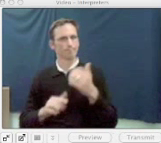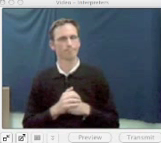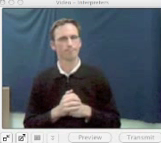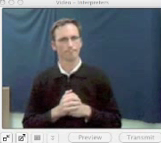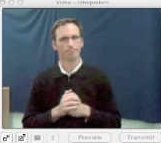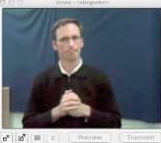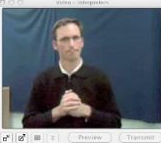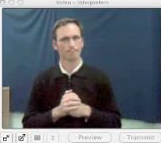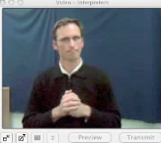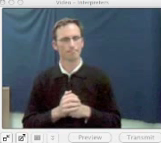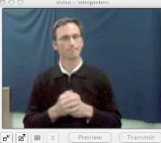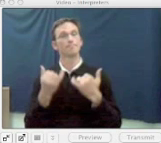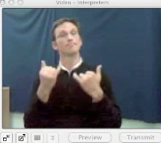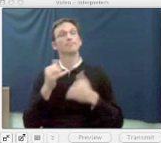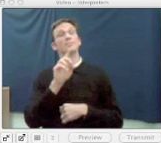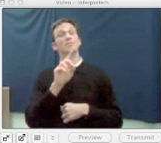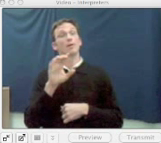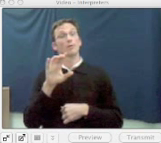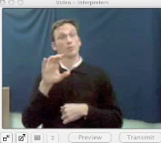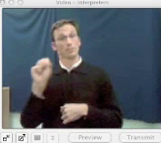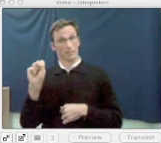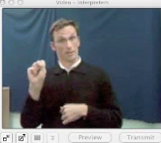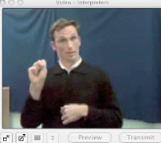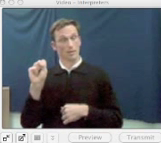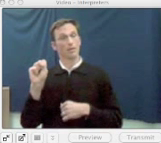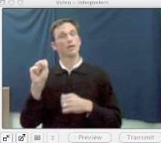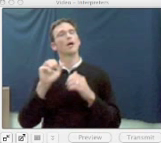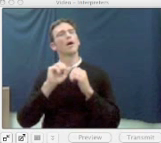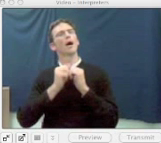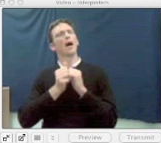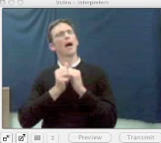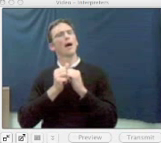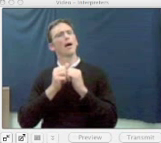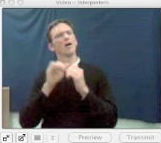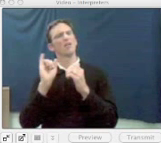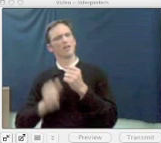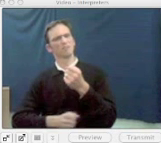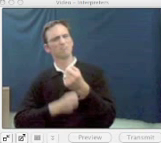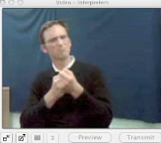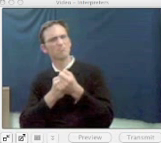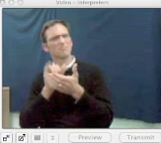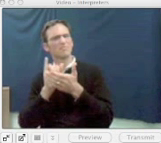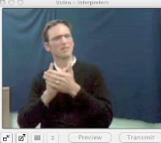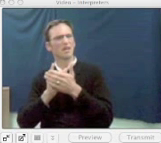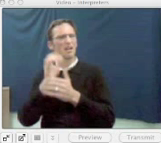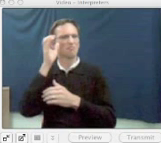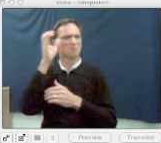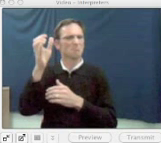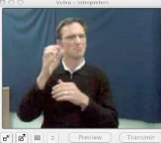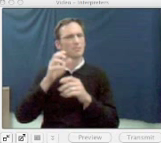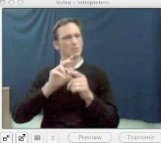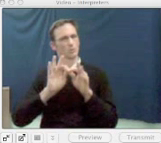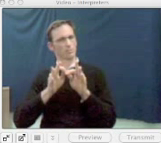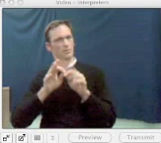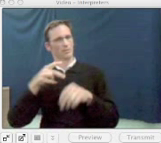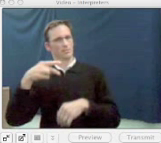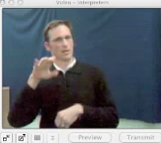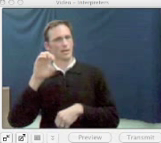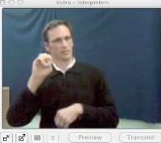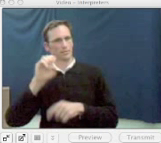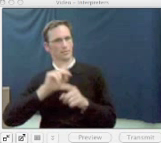So how does the demand control schema buttress this idea that interpreting is a practice profession? Well, first, DCS needs to be understood